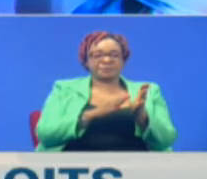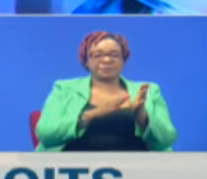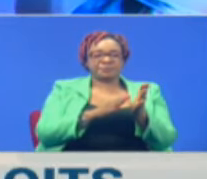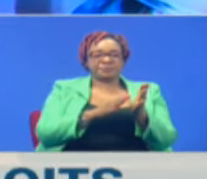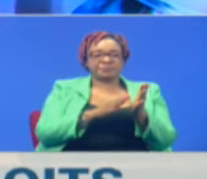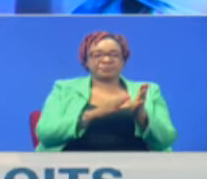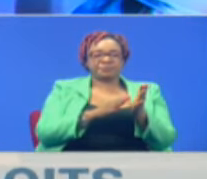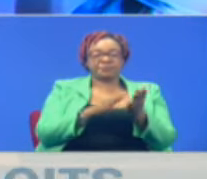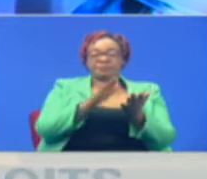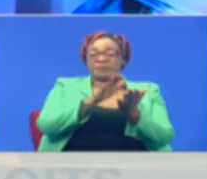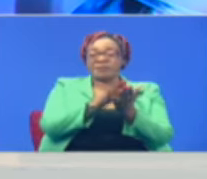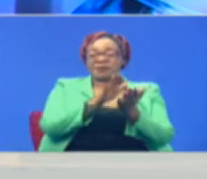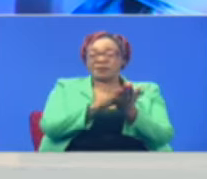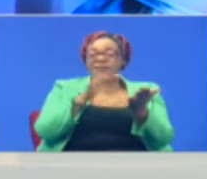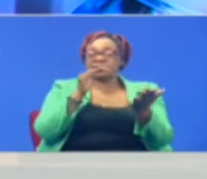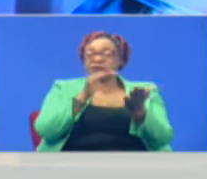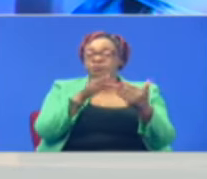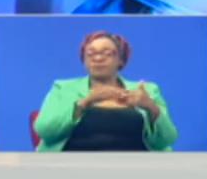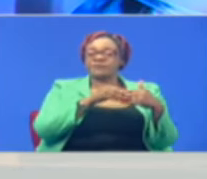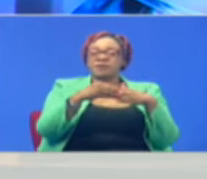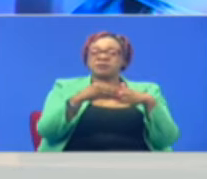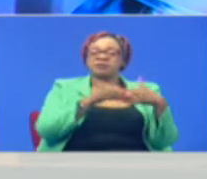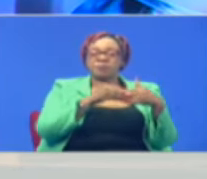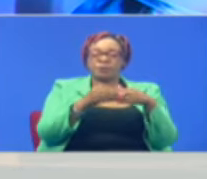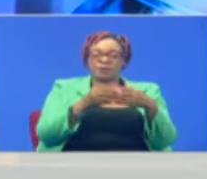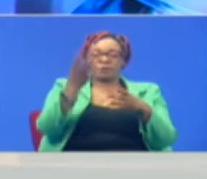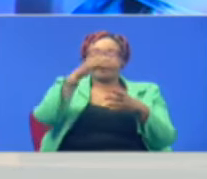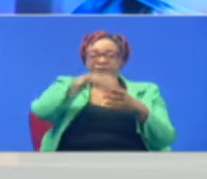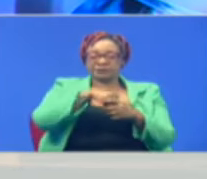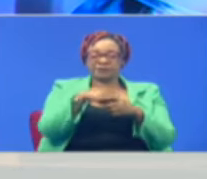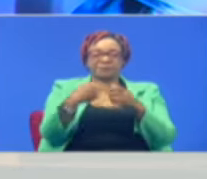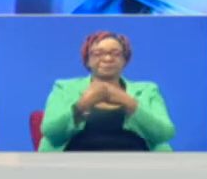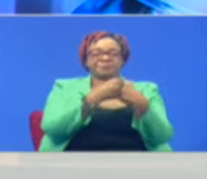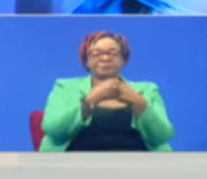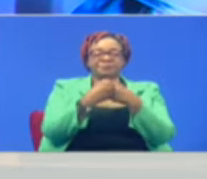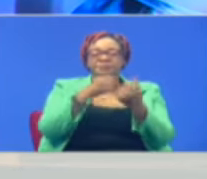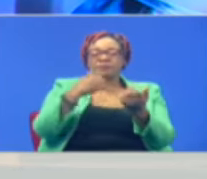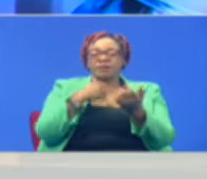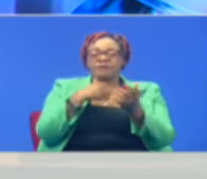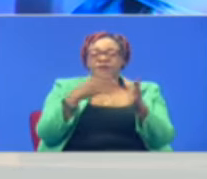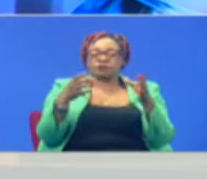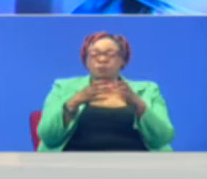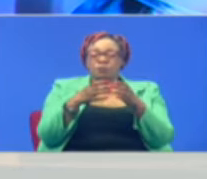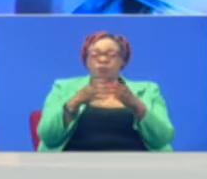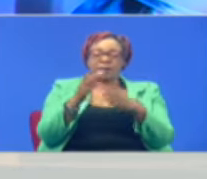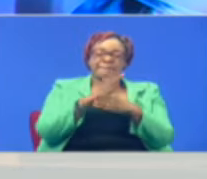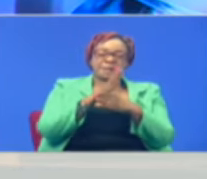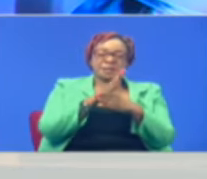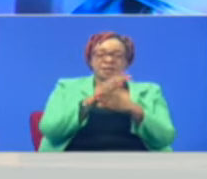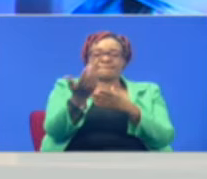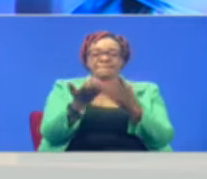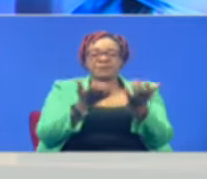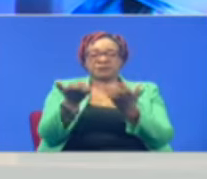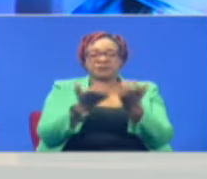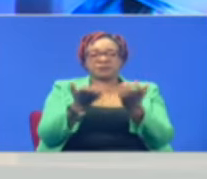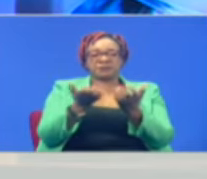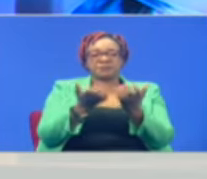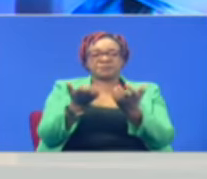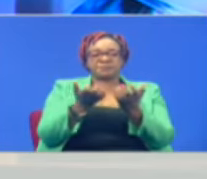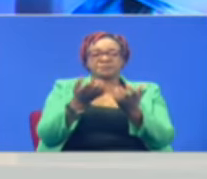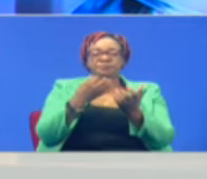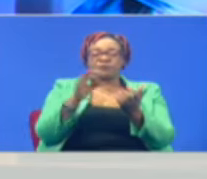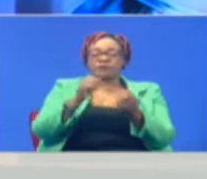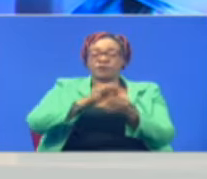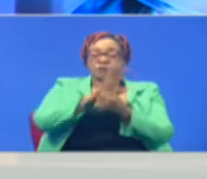Banks have been urged to be more flexible in accommodating the challenges faced by micro, small, and medium-sized businesses, particularly in light of the